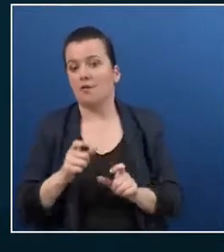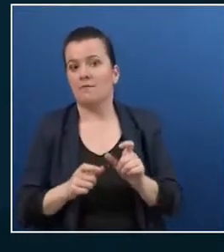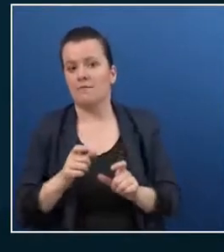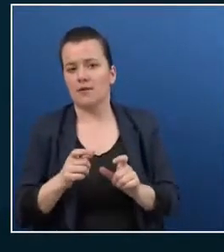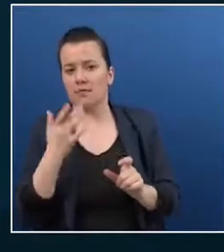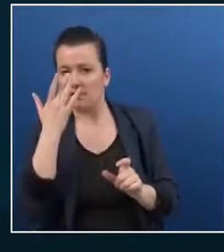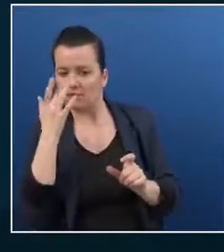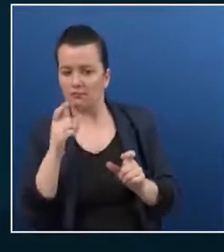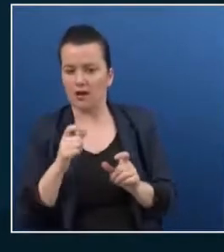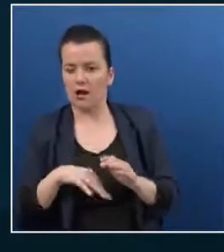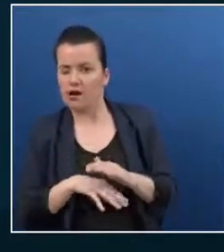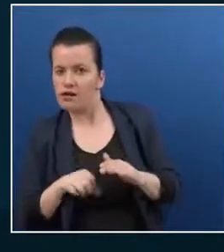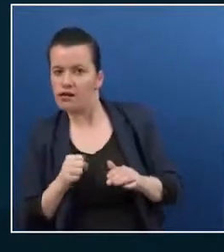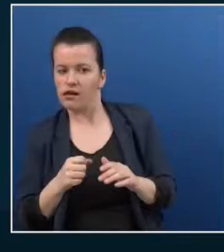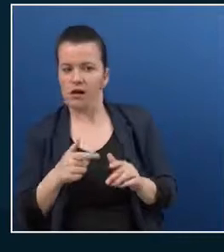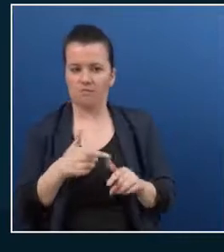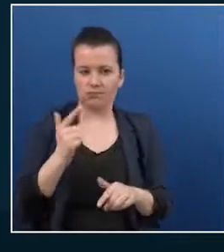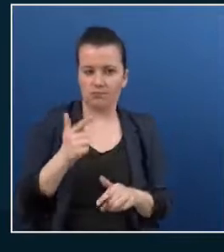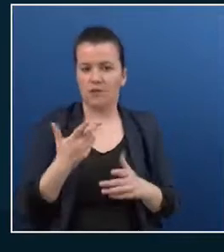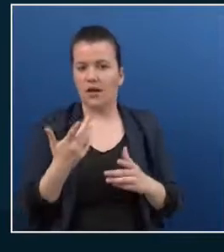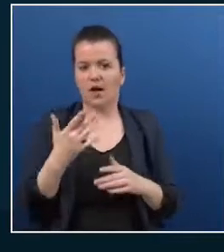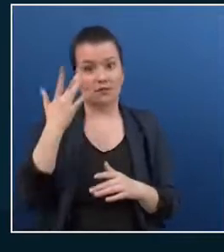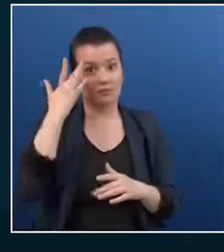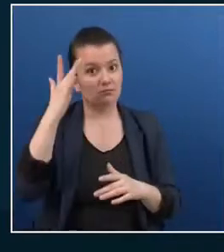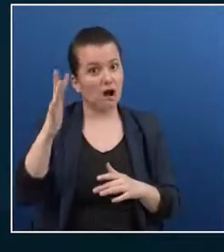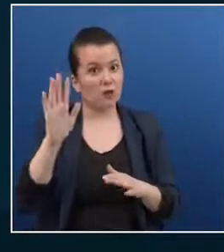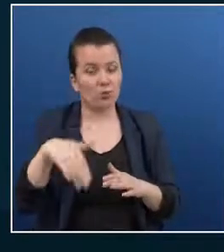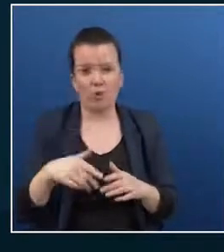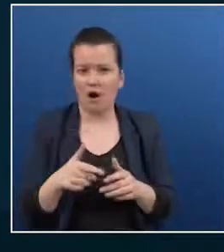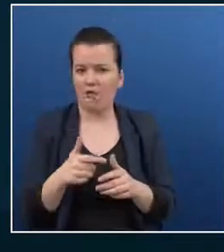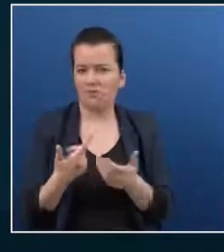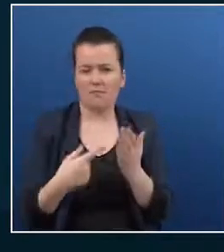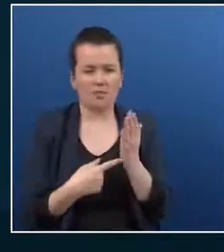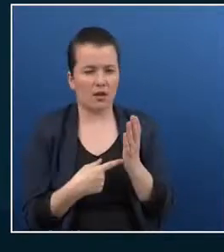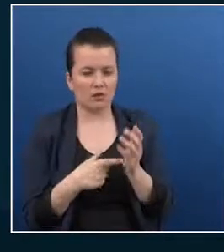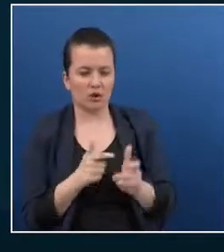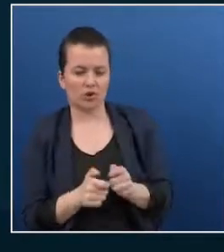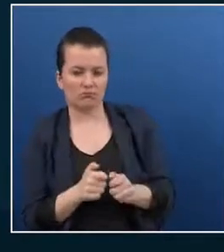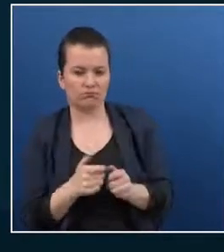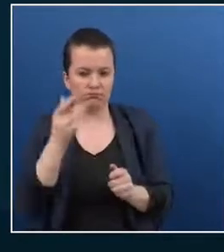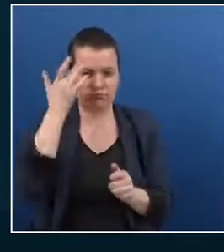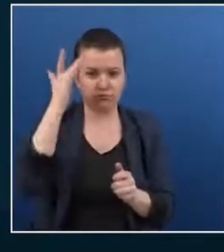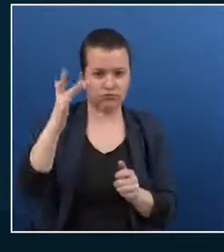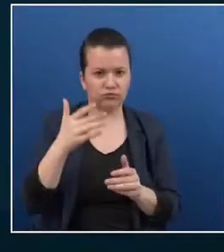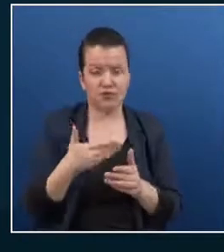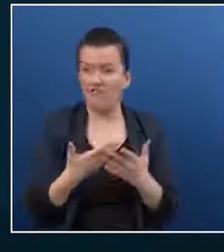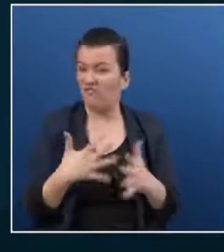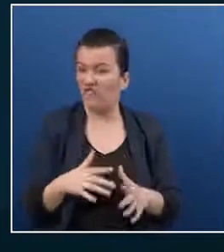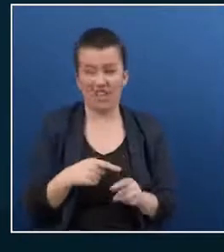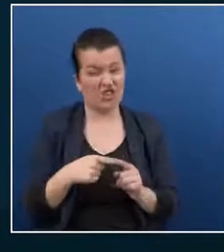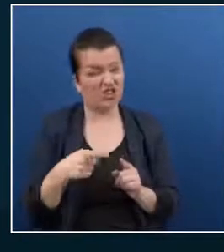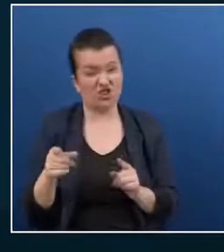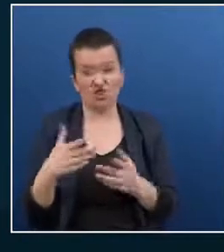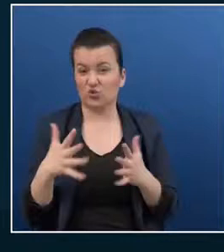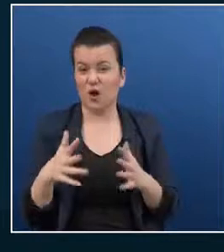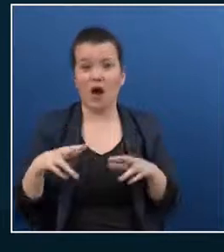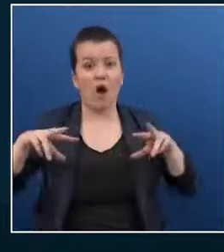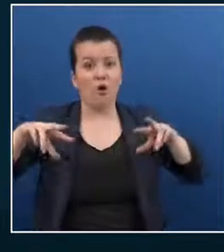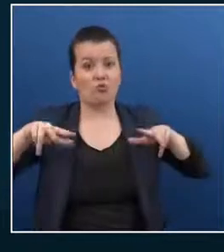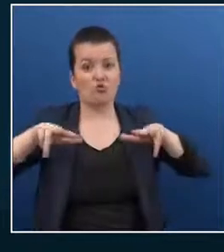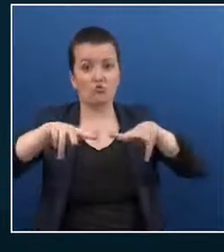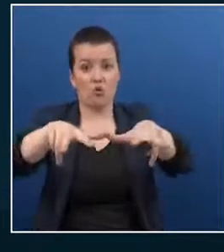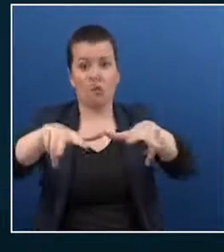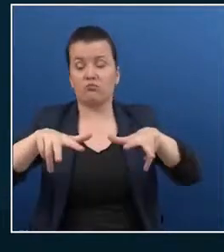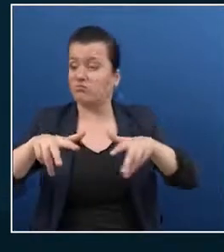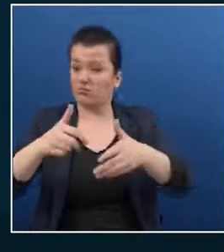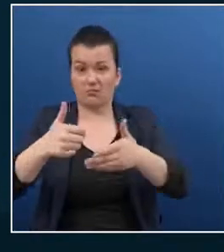and becoming tech savvy as well, and starting to learn to use drones for their own use